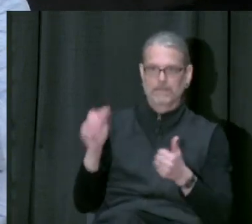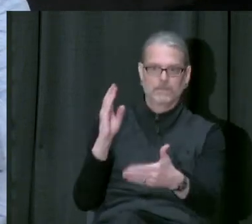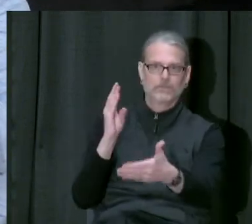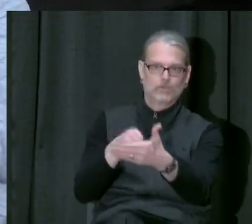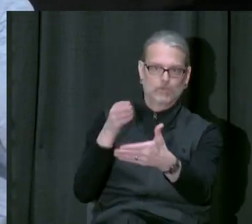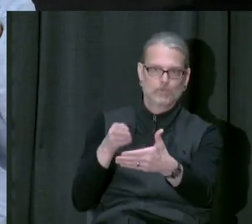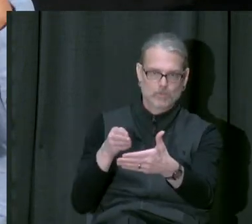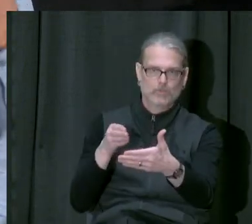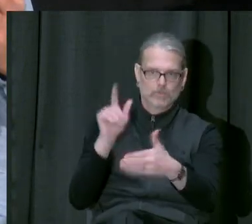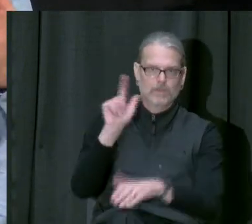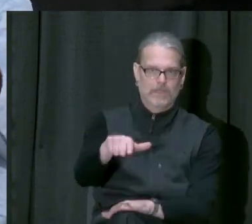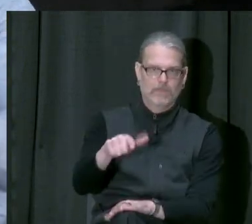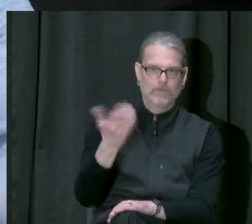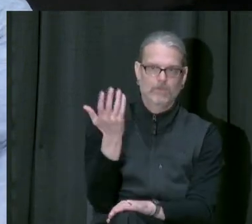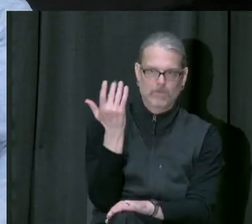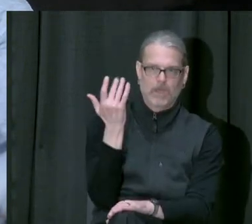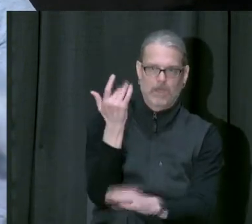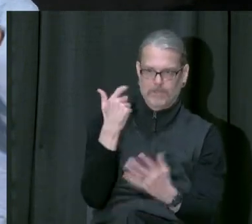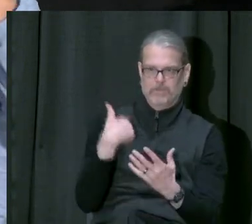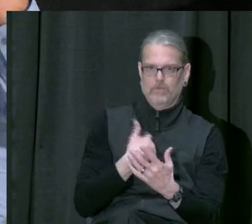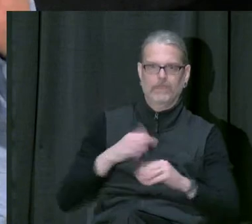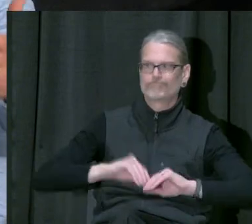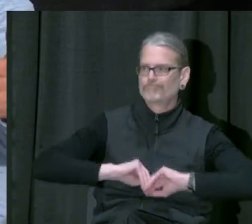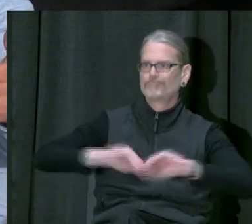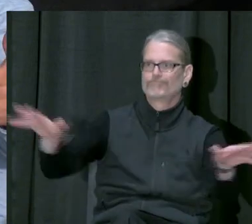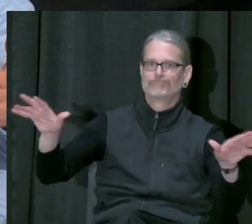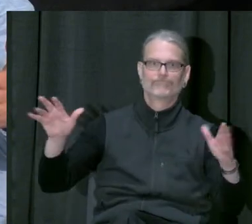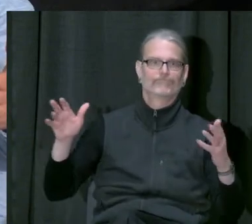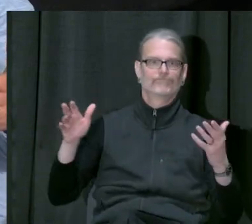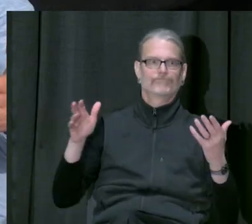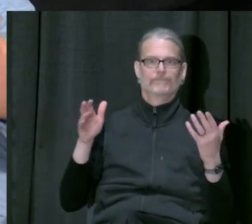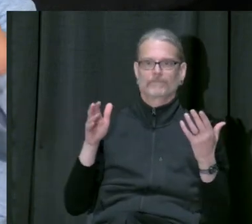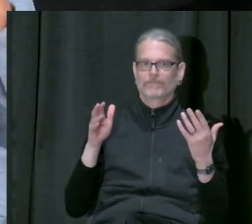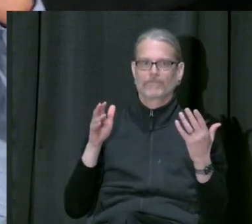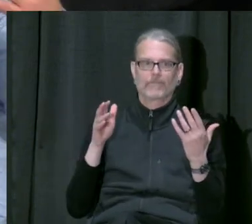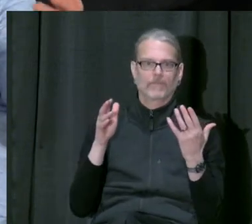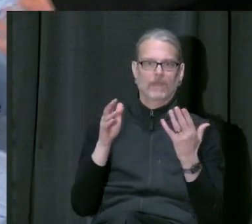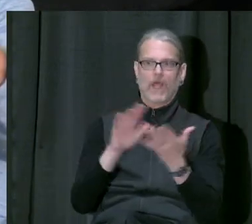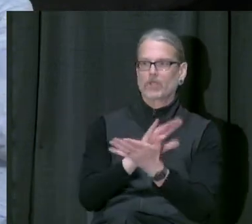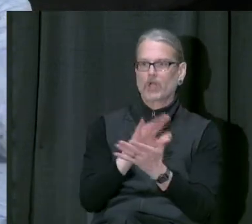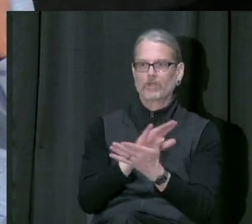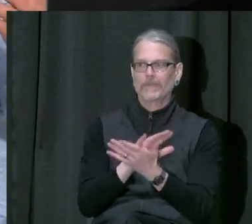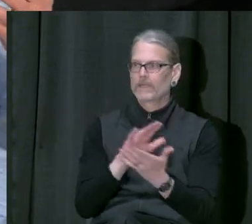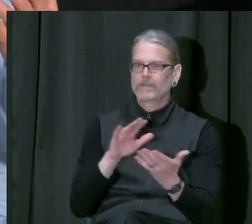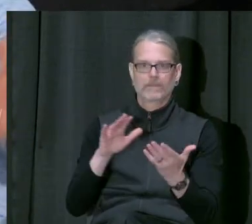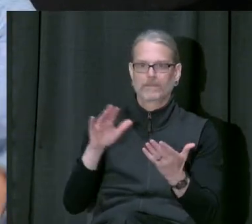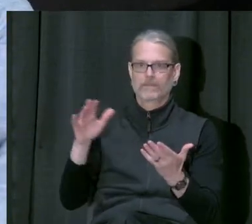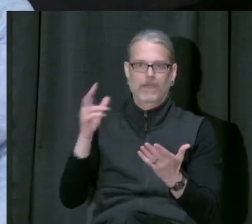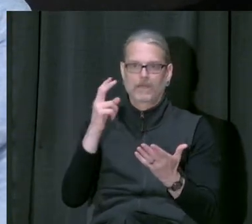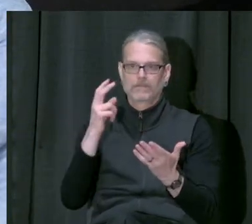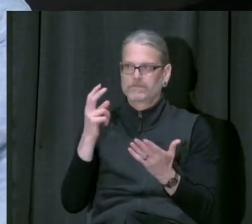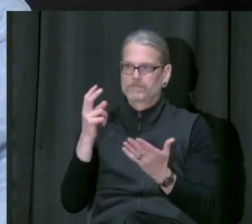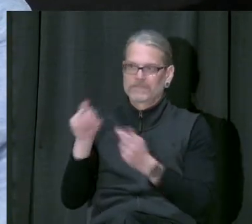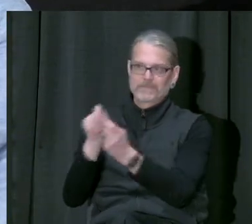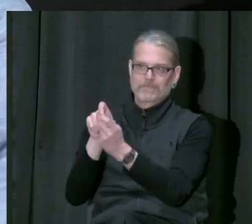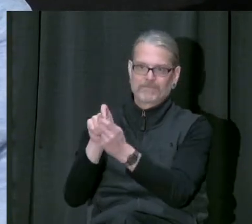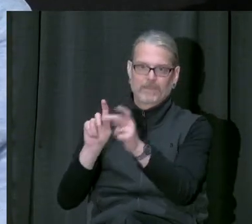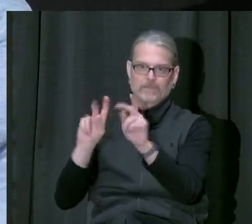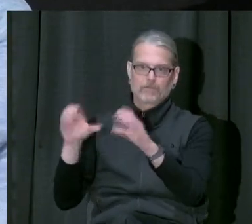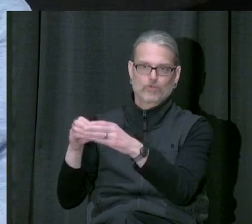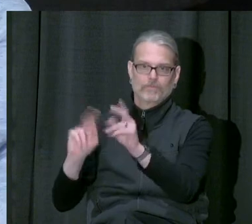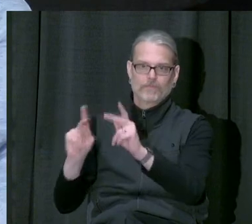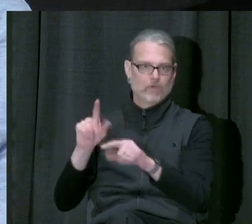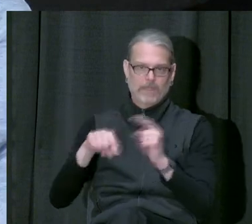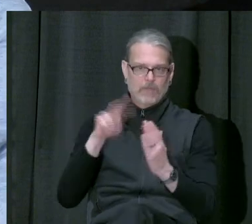potential lawsuits because of us distributing a public-facing document that potentially could not be read by a certain group of the